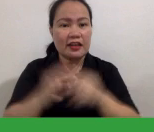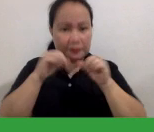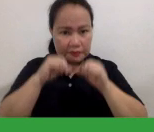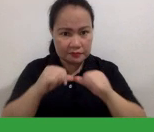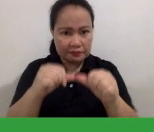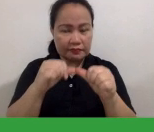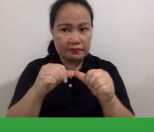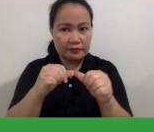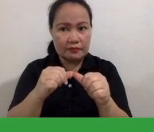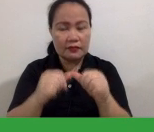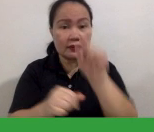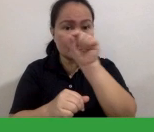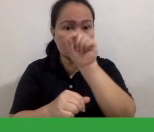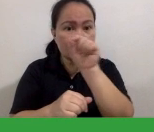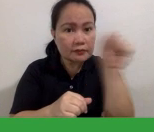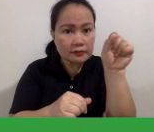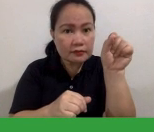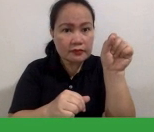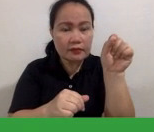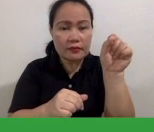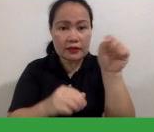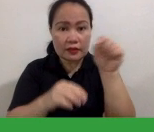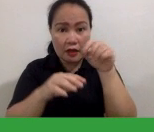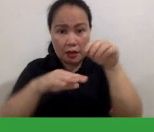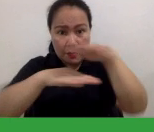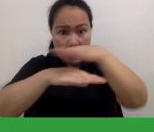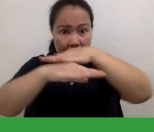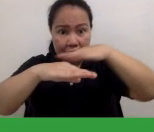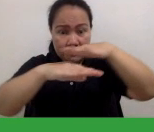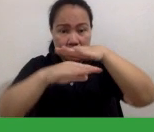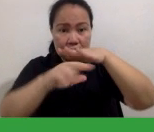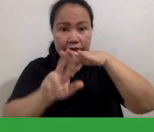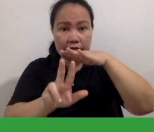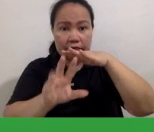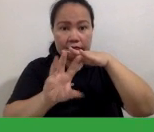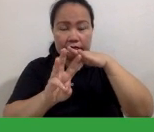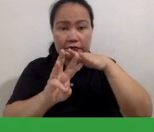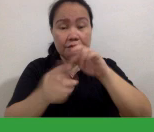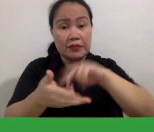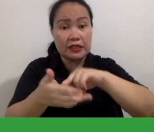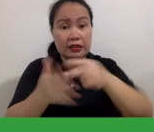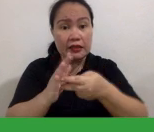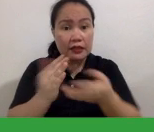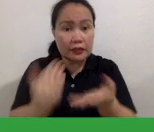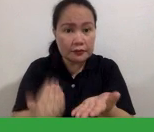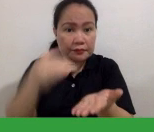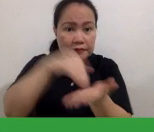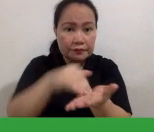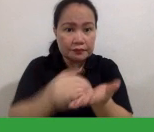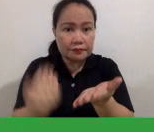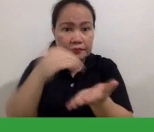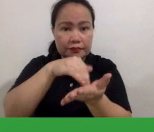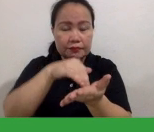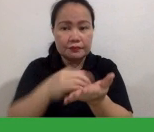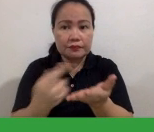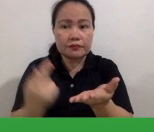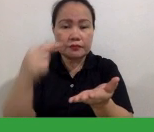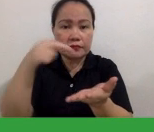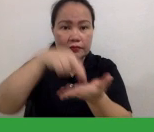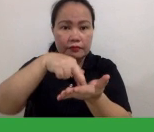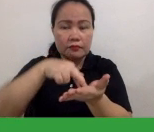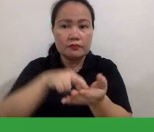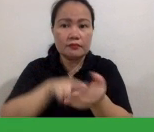natin siya isulat ng paulit-ulit, ang gagawin natin, maglalagay tayo ng bar sa taas